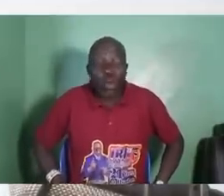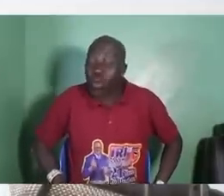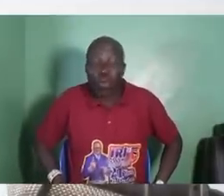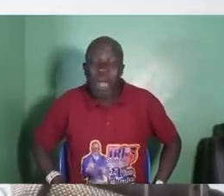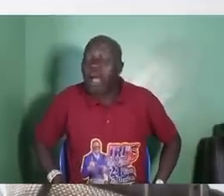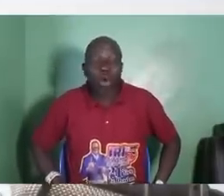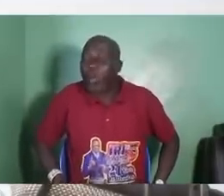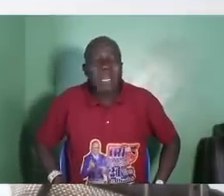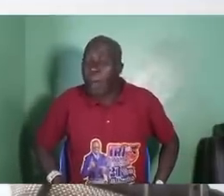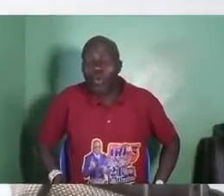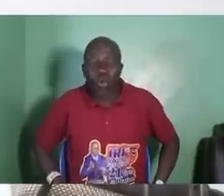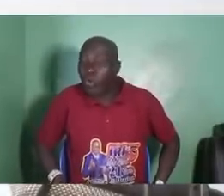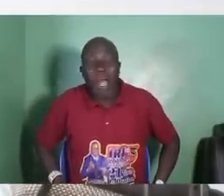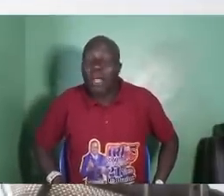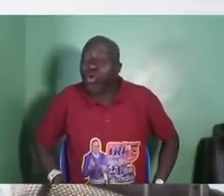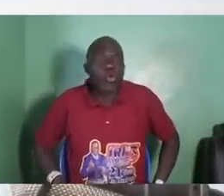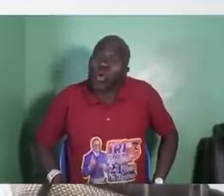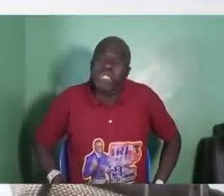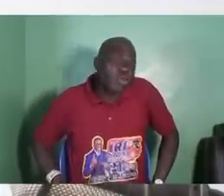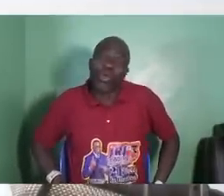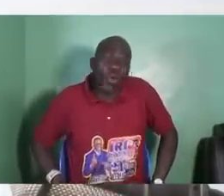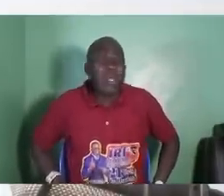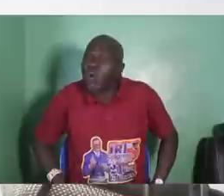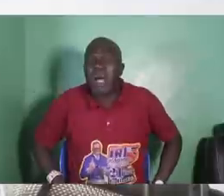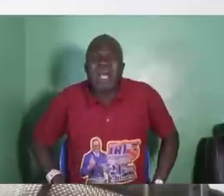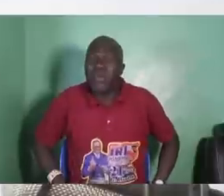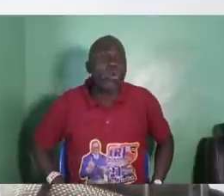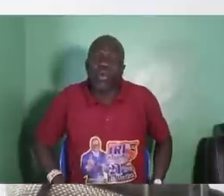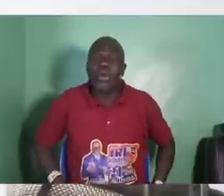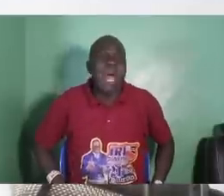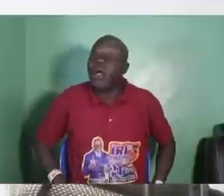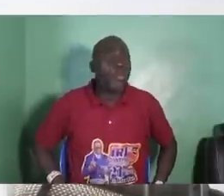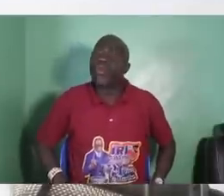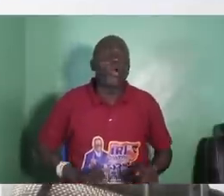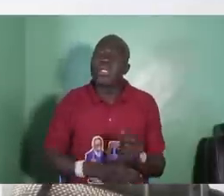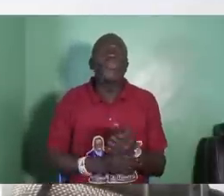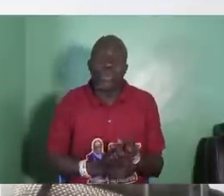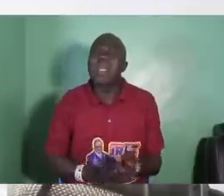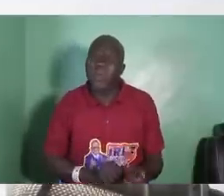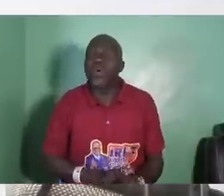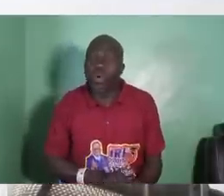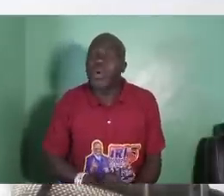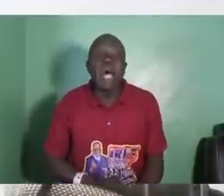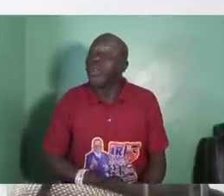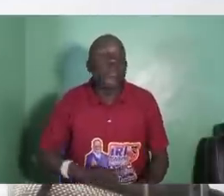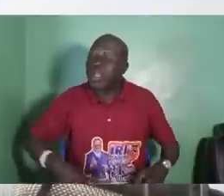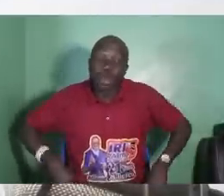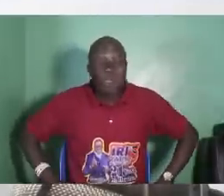o ya da ya se mi go okowo nla so mi de ya ra o ke wa ka mi no okowo nla o nla